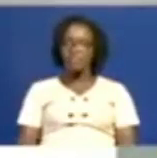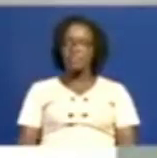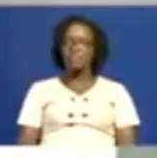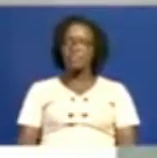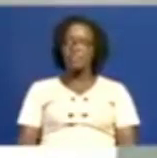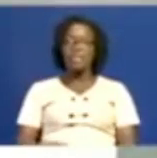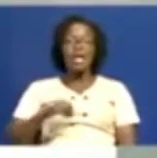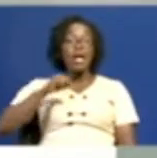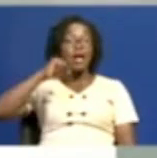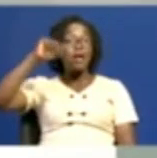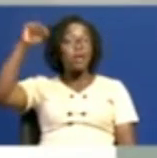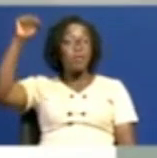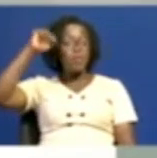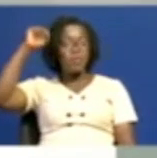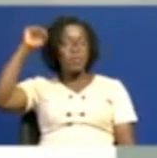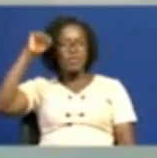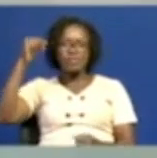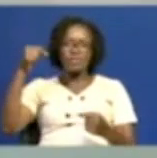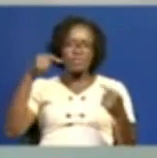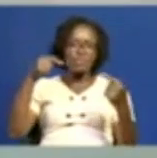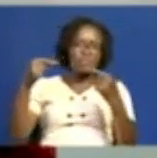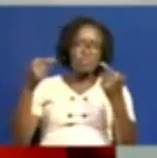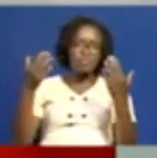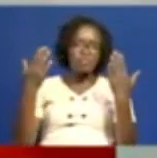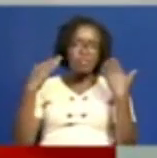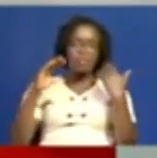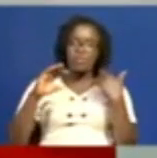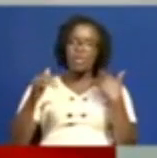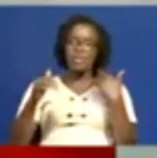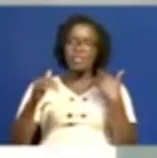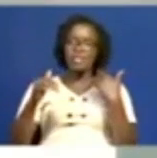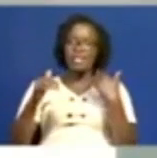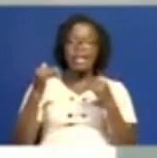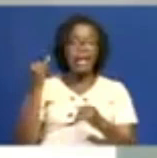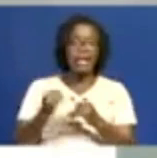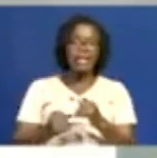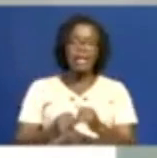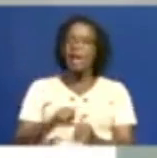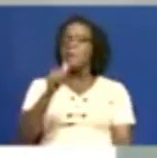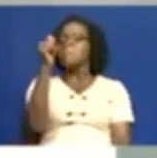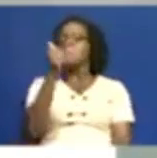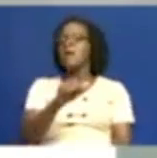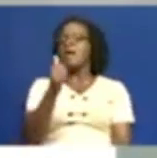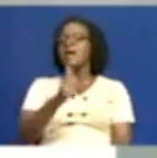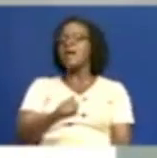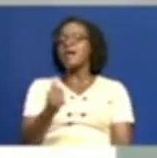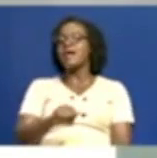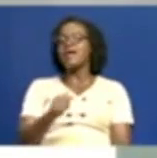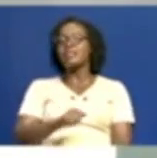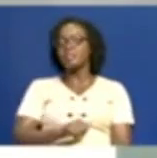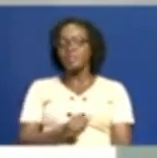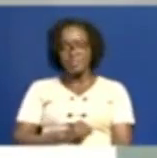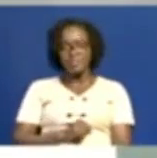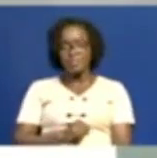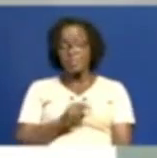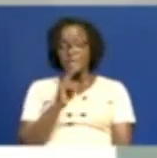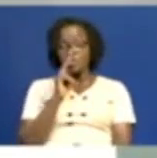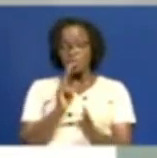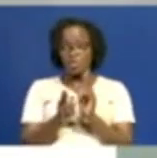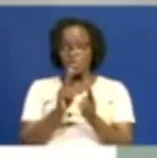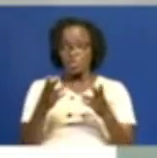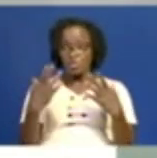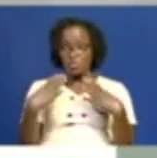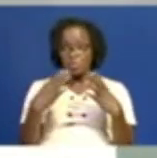The political intrigues of Meru County appear far from over as it now emerges that 22